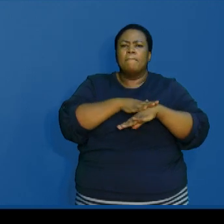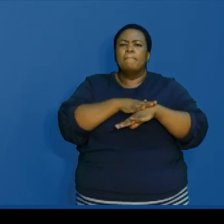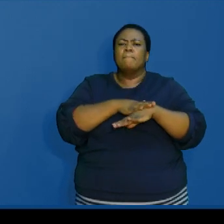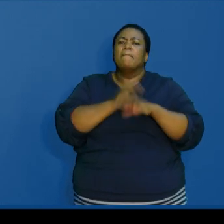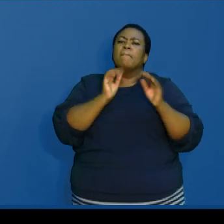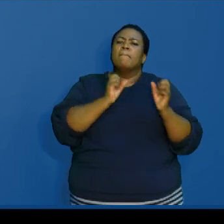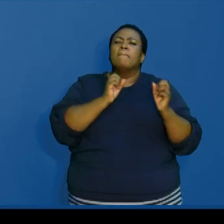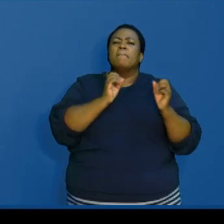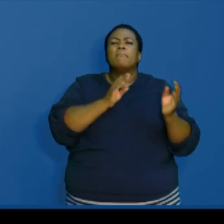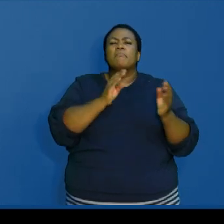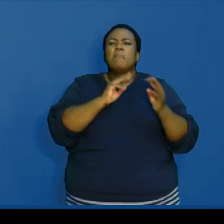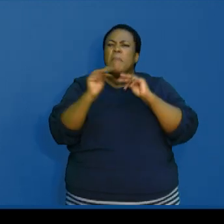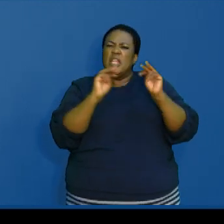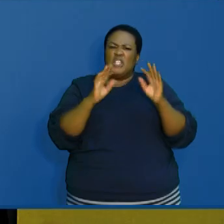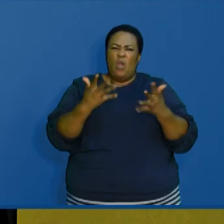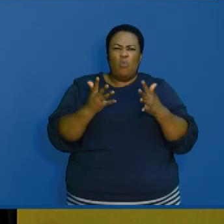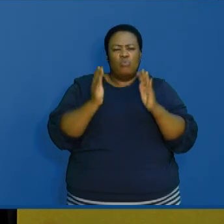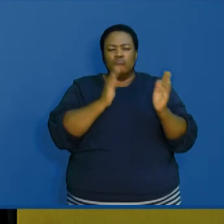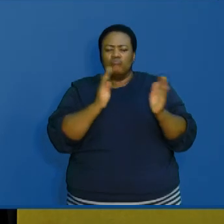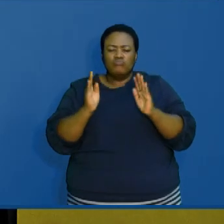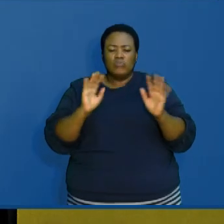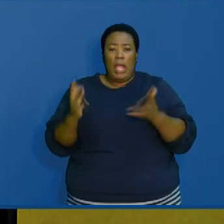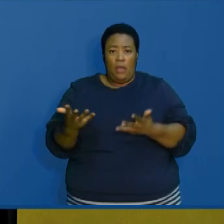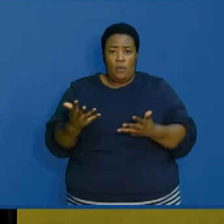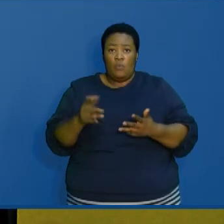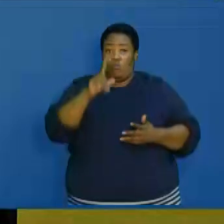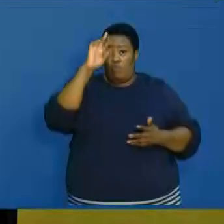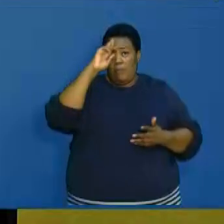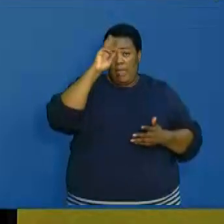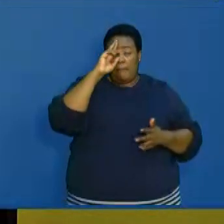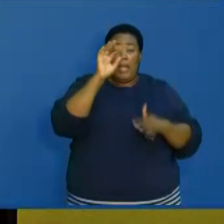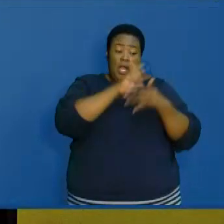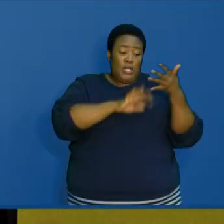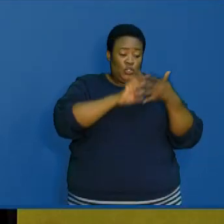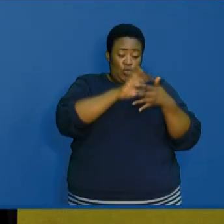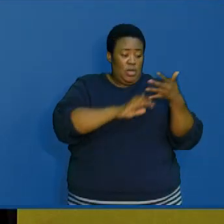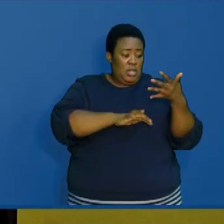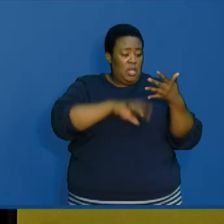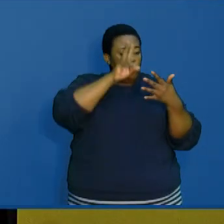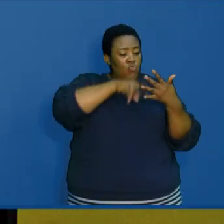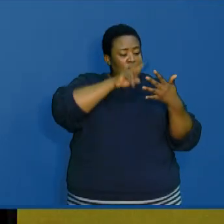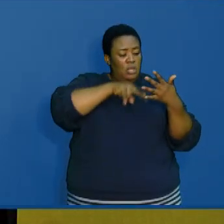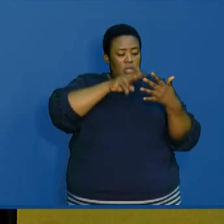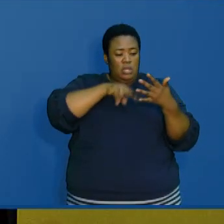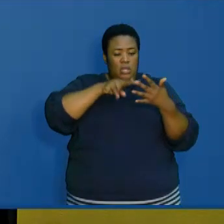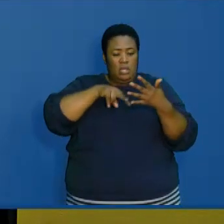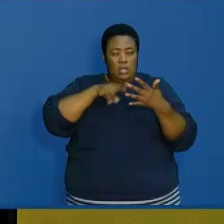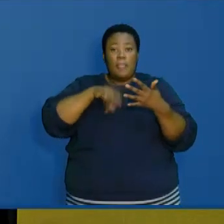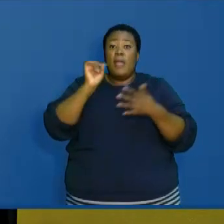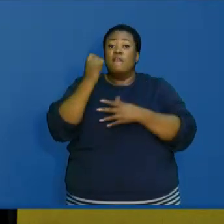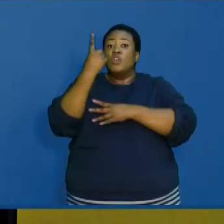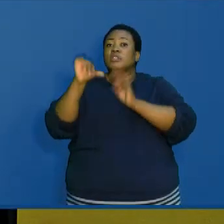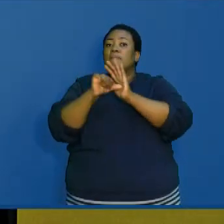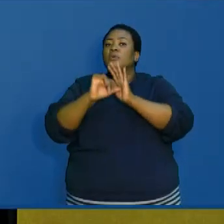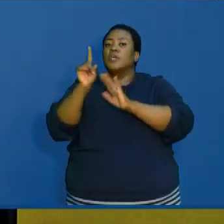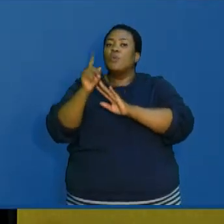Remember, you cannot read a story without going first to the instructions. If